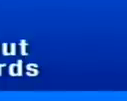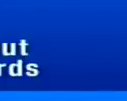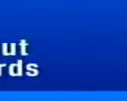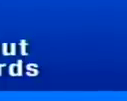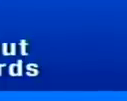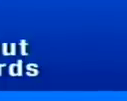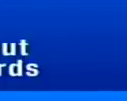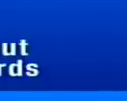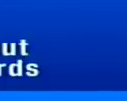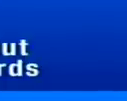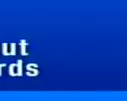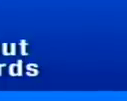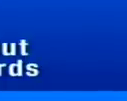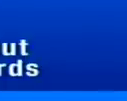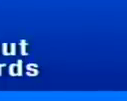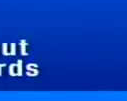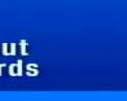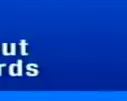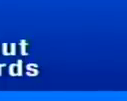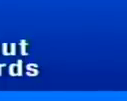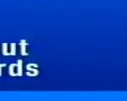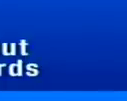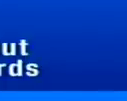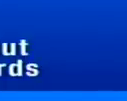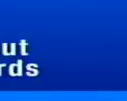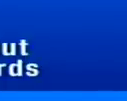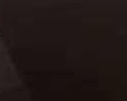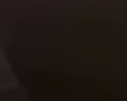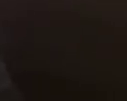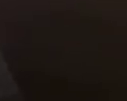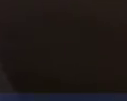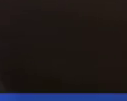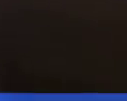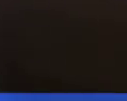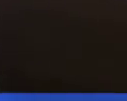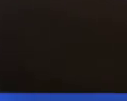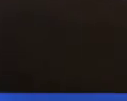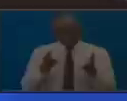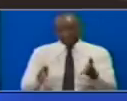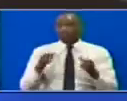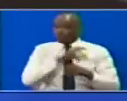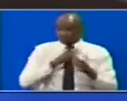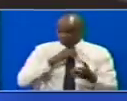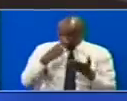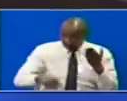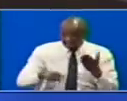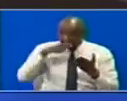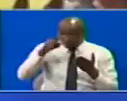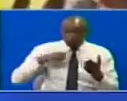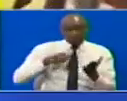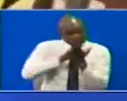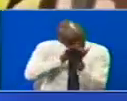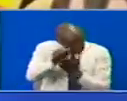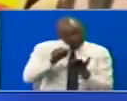52,987 ID numbers do exist in the National Registration Bureau records as genuine ID holders. Consequently, the commission is in the process of publishing all